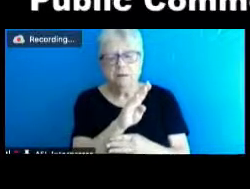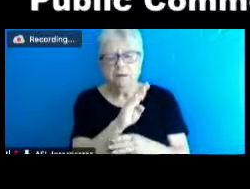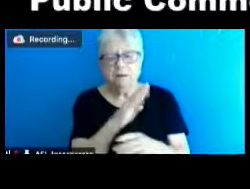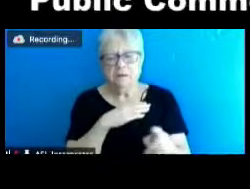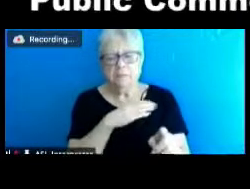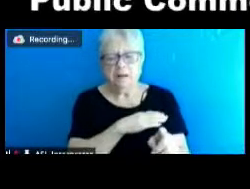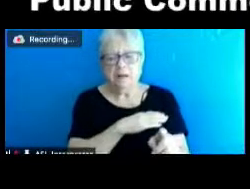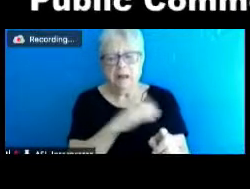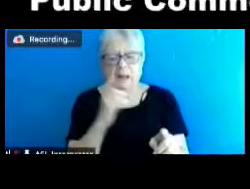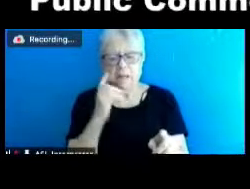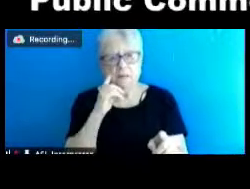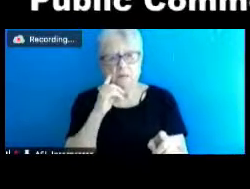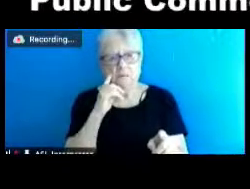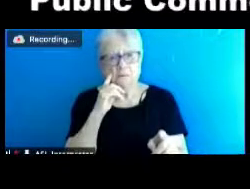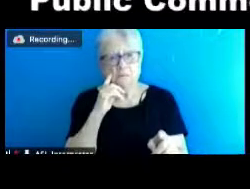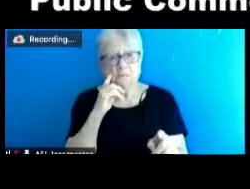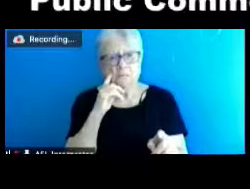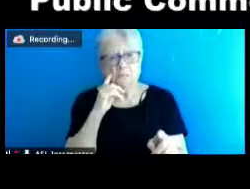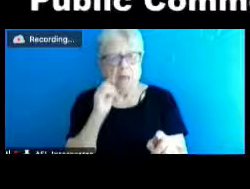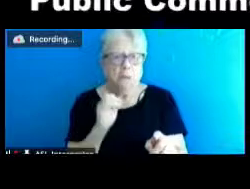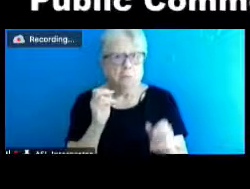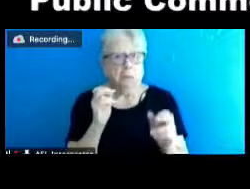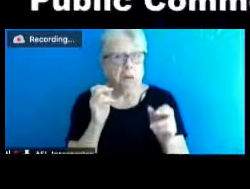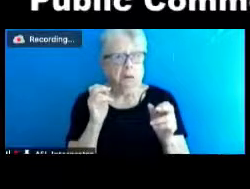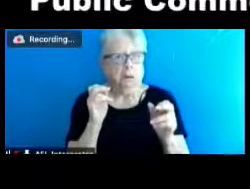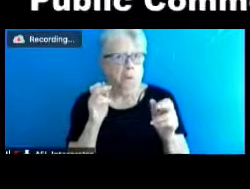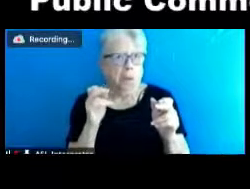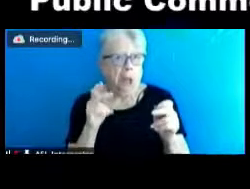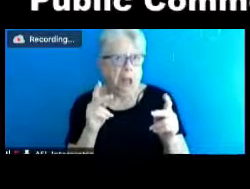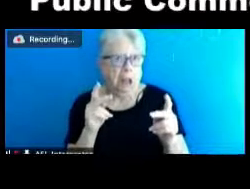Which I think that would be okay, right?